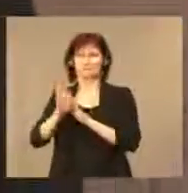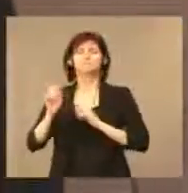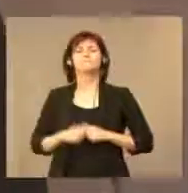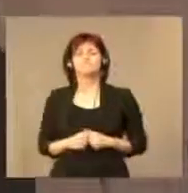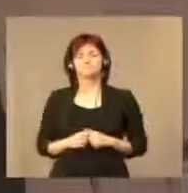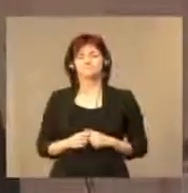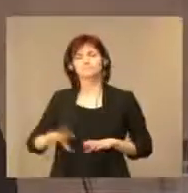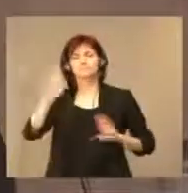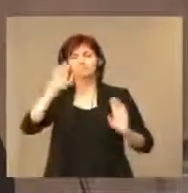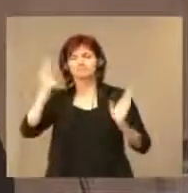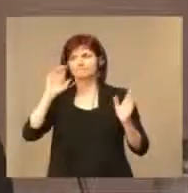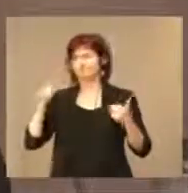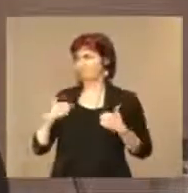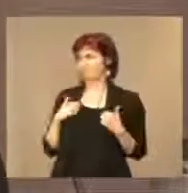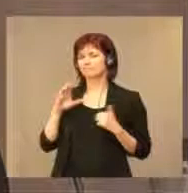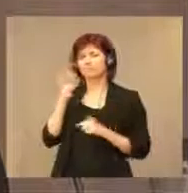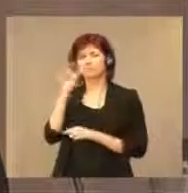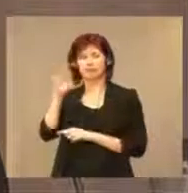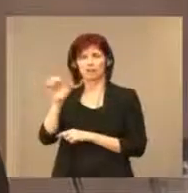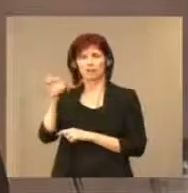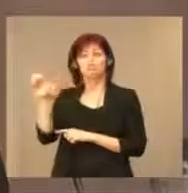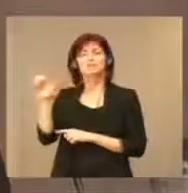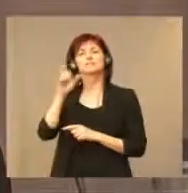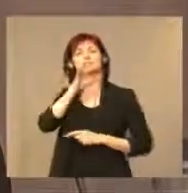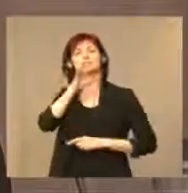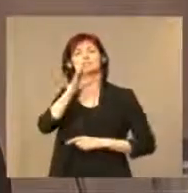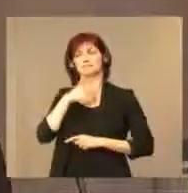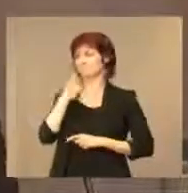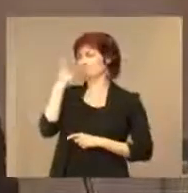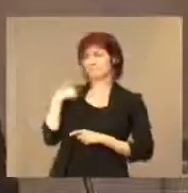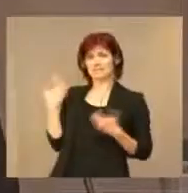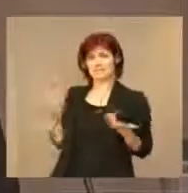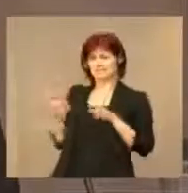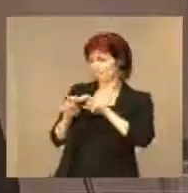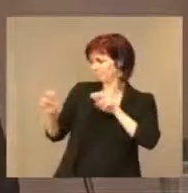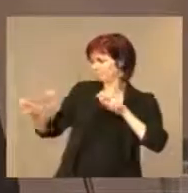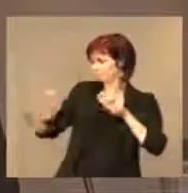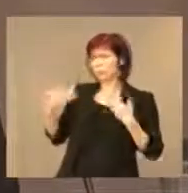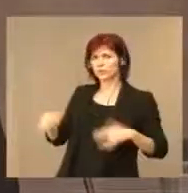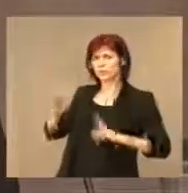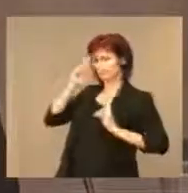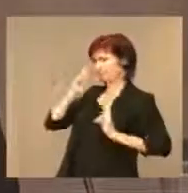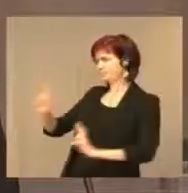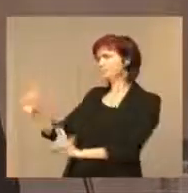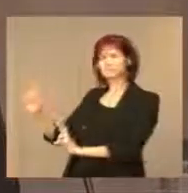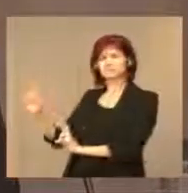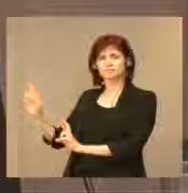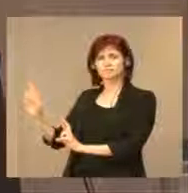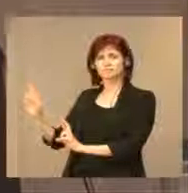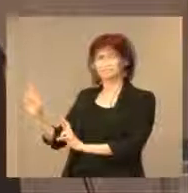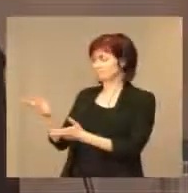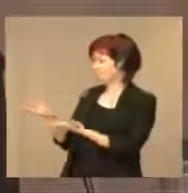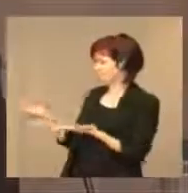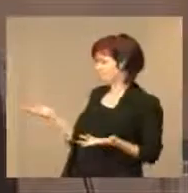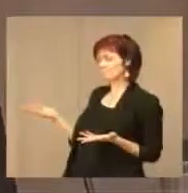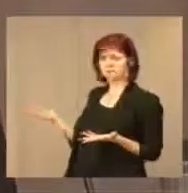speaking. I'm truly honored to be sitting on a panel with distinguished speakers, such as the ones that